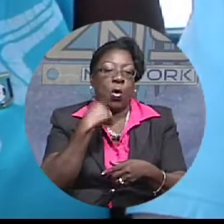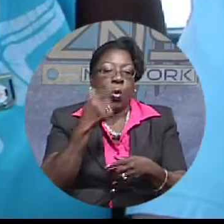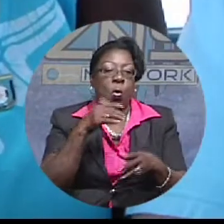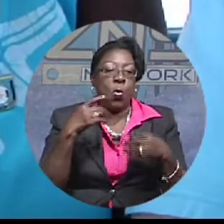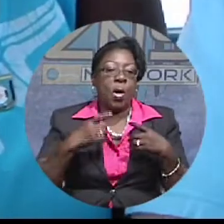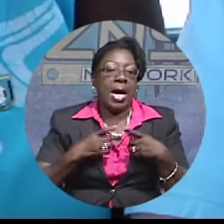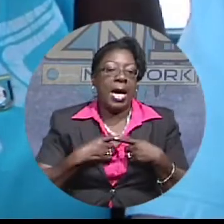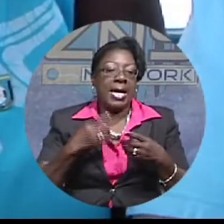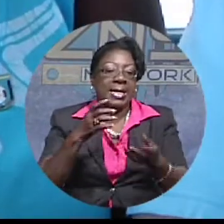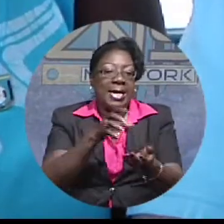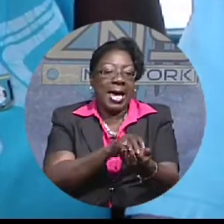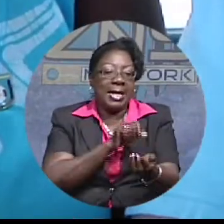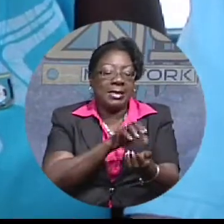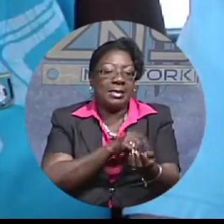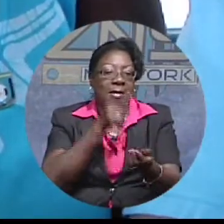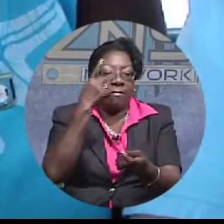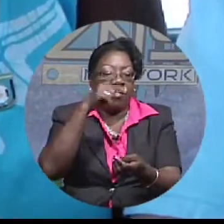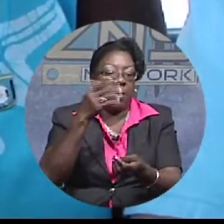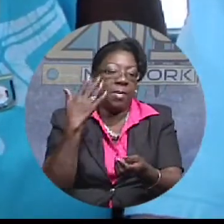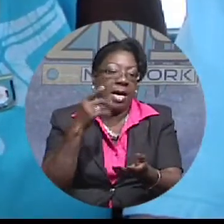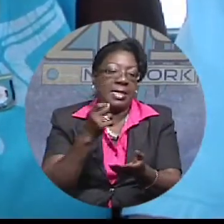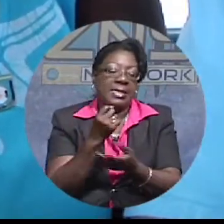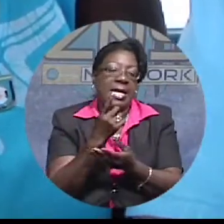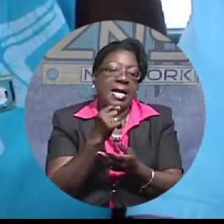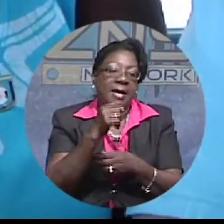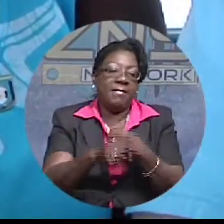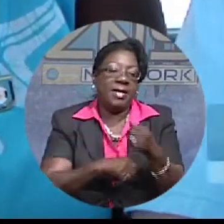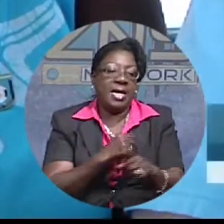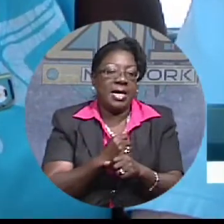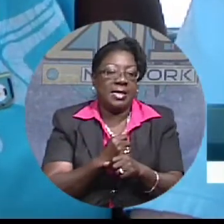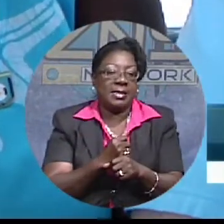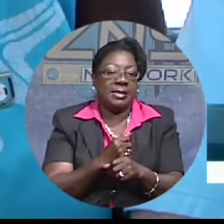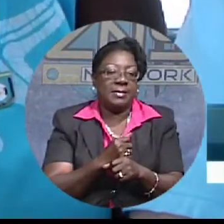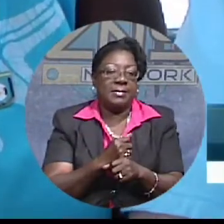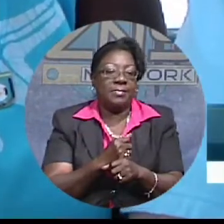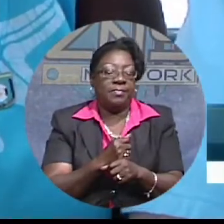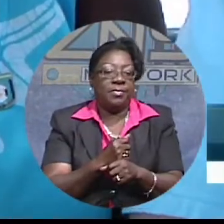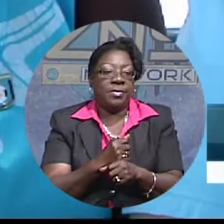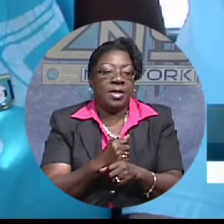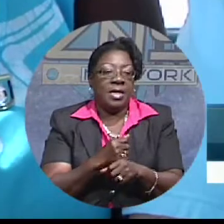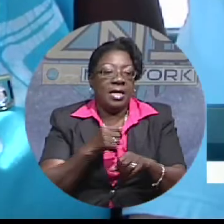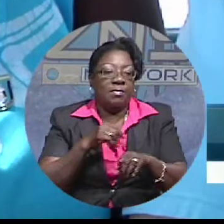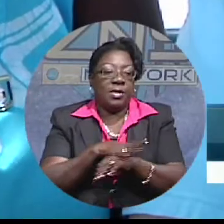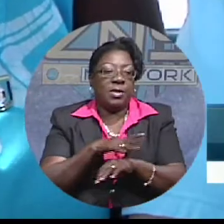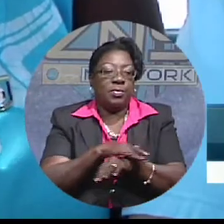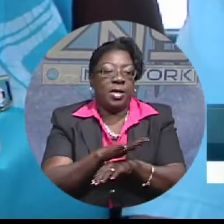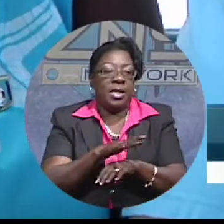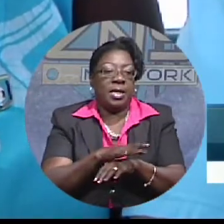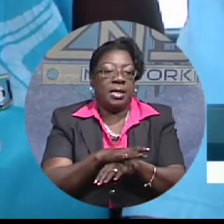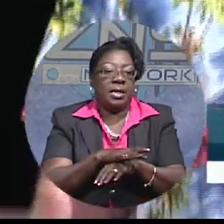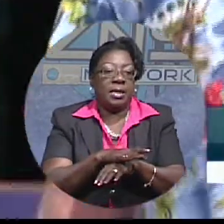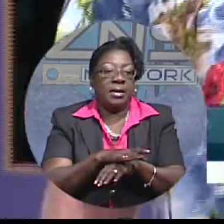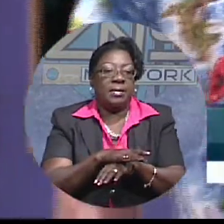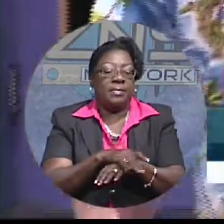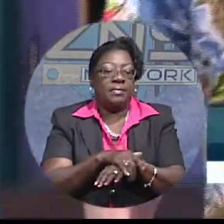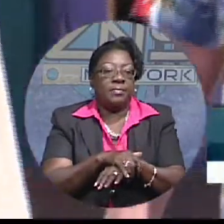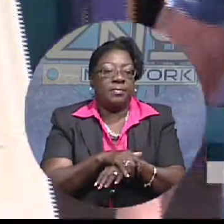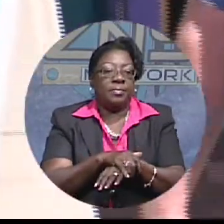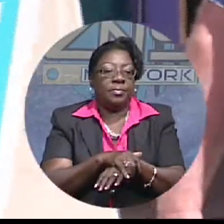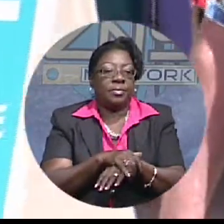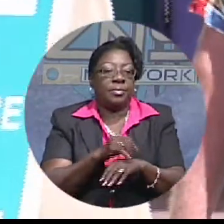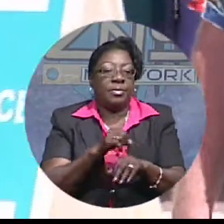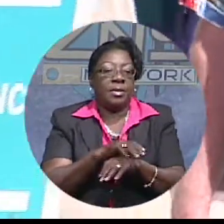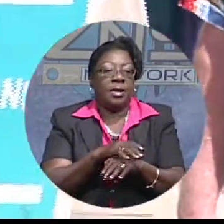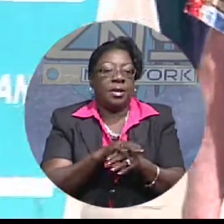cancer, and it had moved to the lymph node and was spreading rapidly, and it